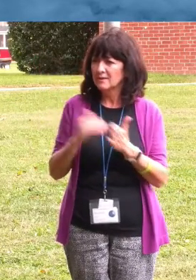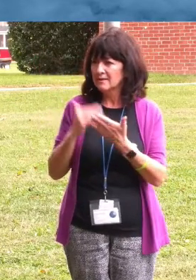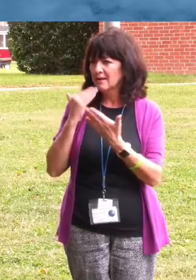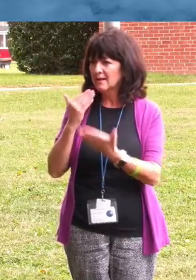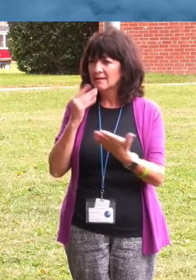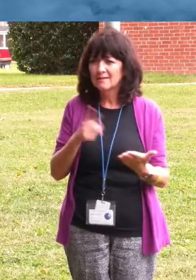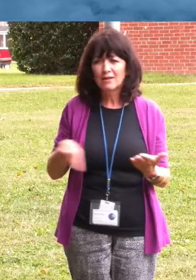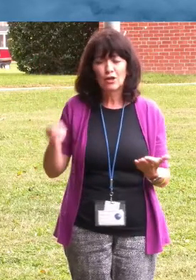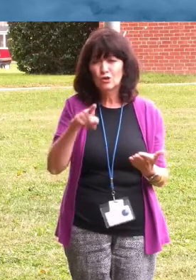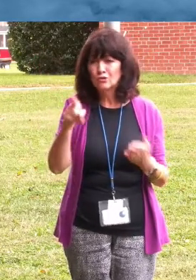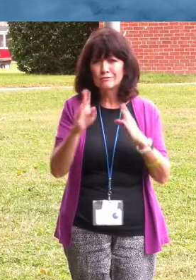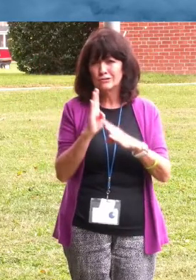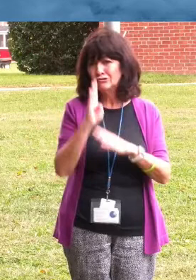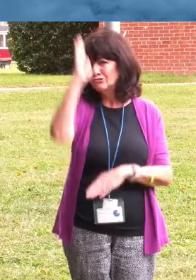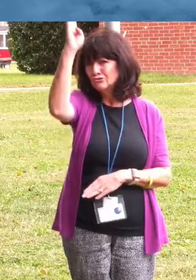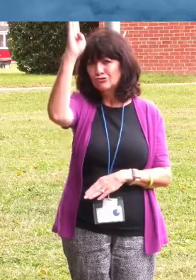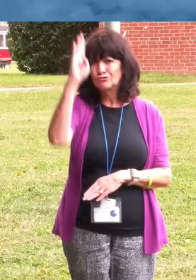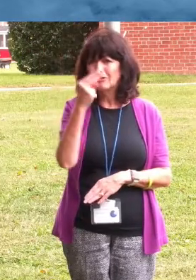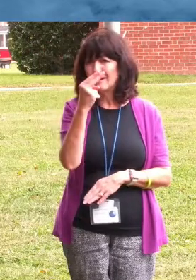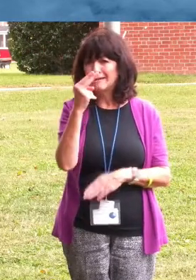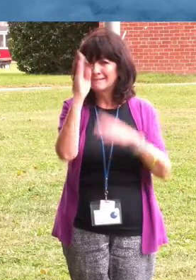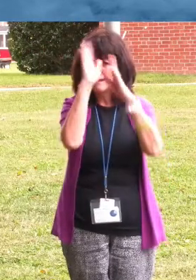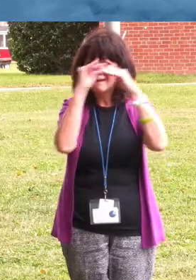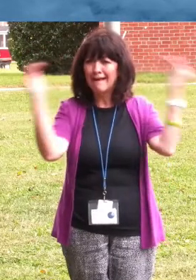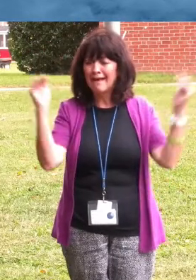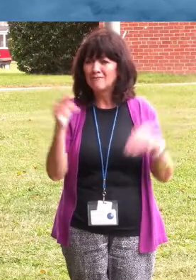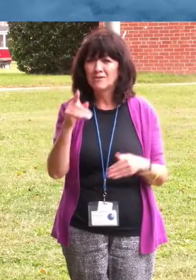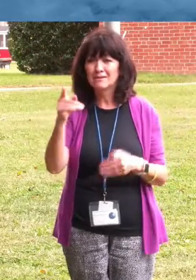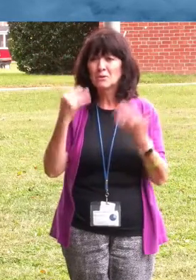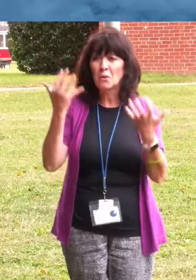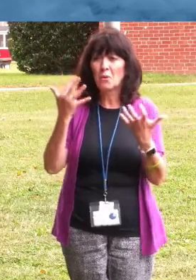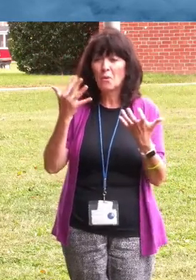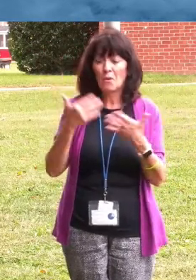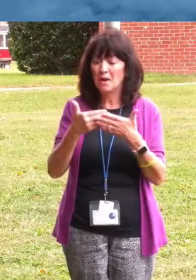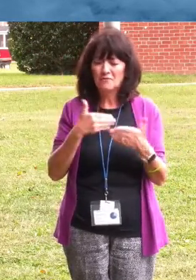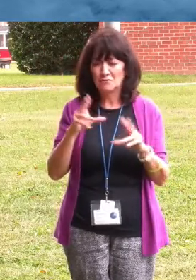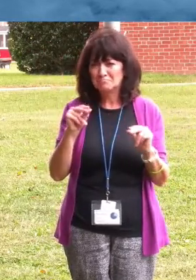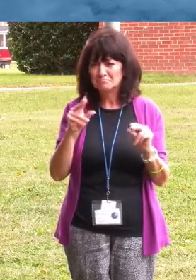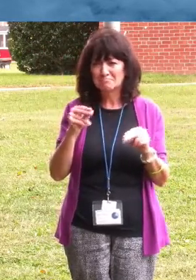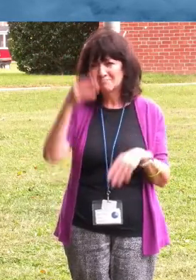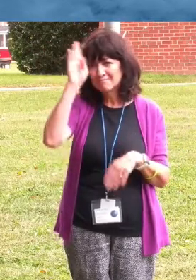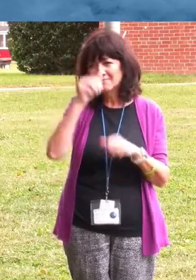going straight to heaven. No purgatory for any of you guys. God bless you.